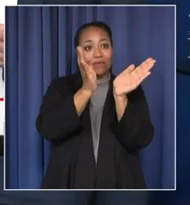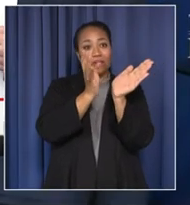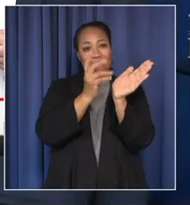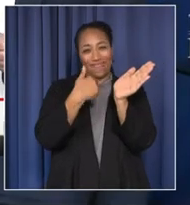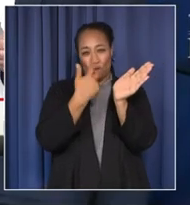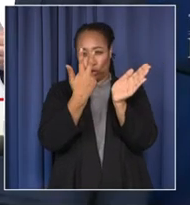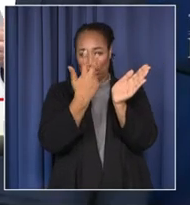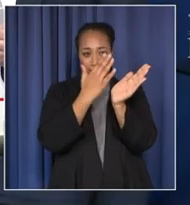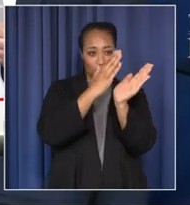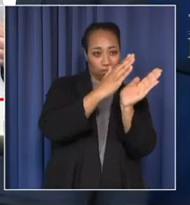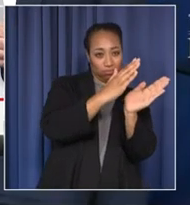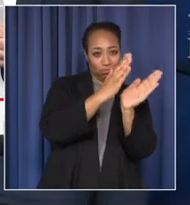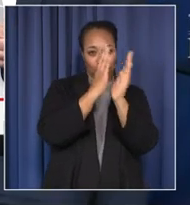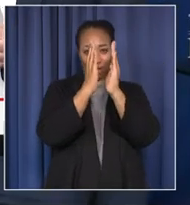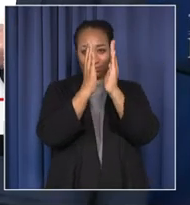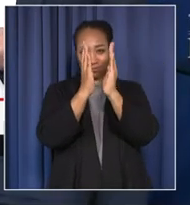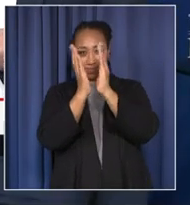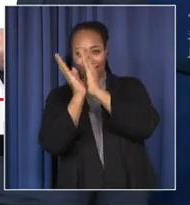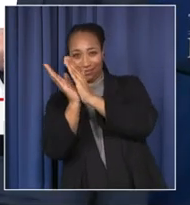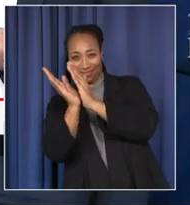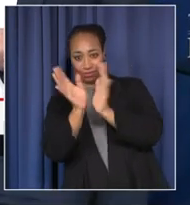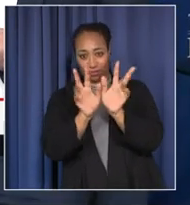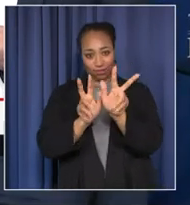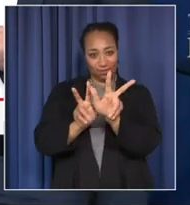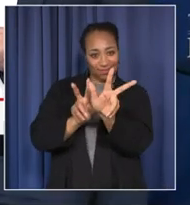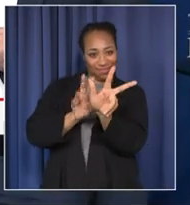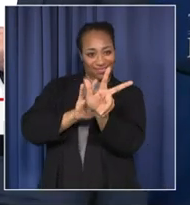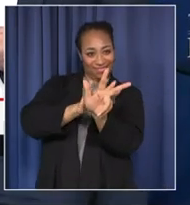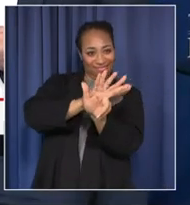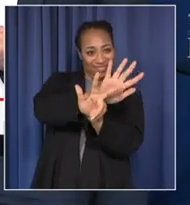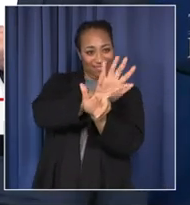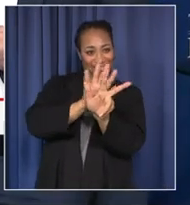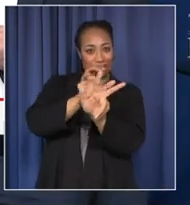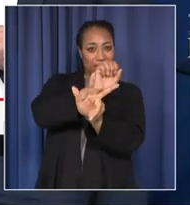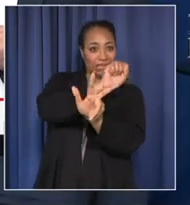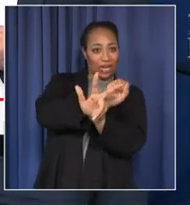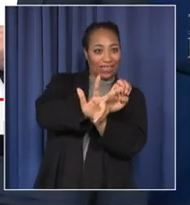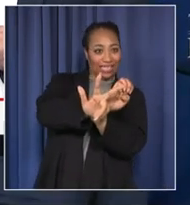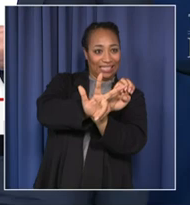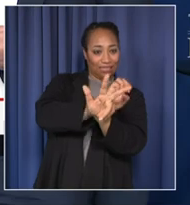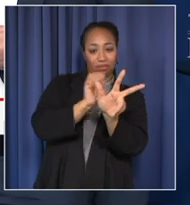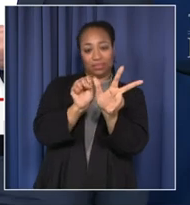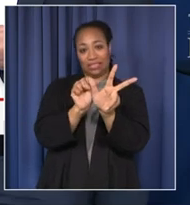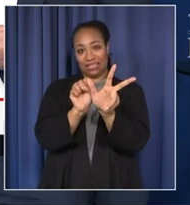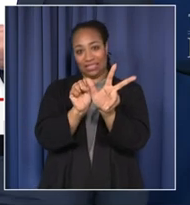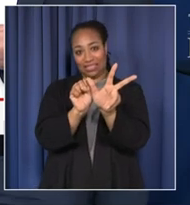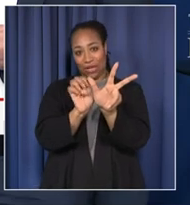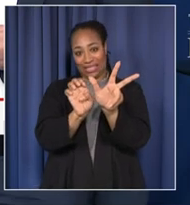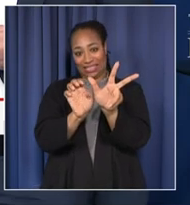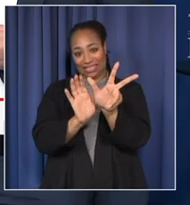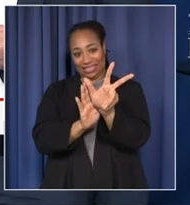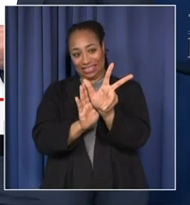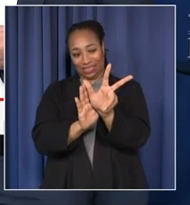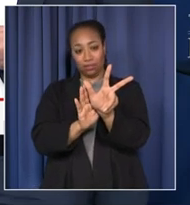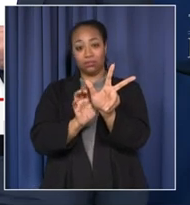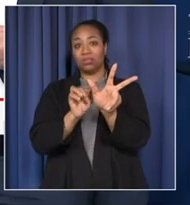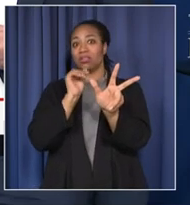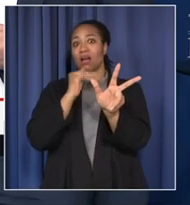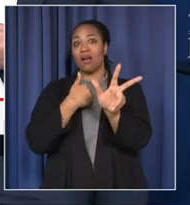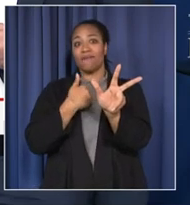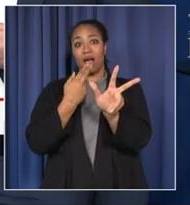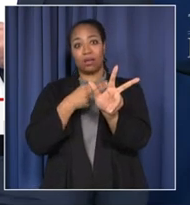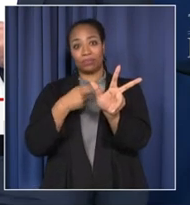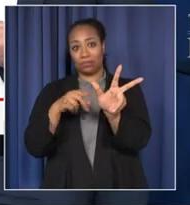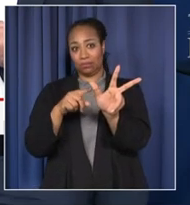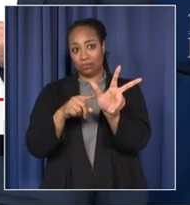we expected, and we believed that we had to create a new hospital to get that done. So we have a great